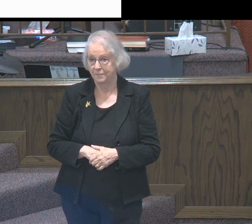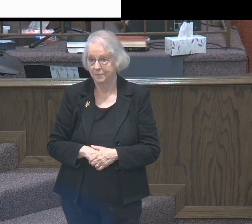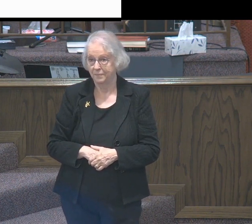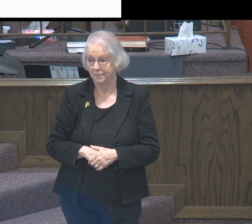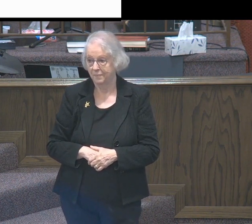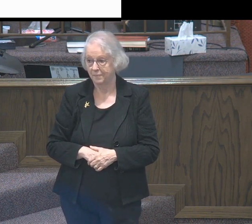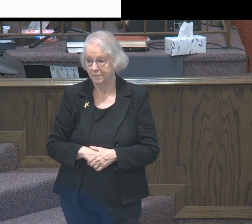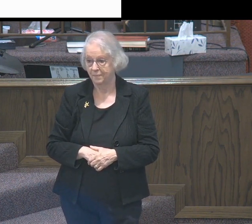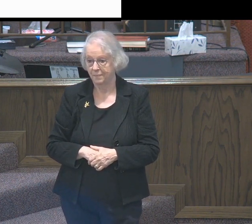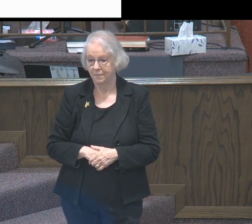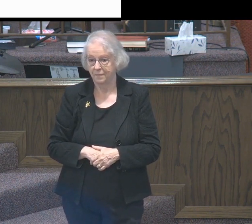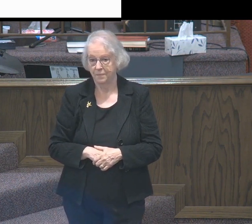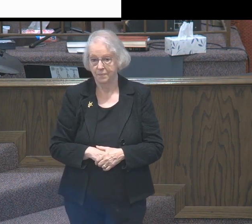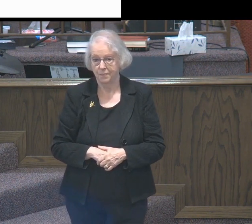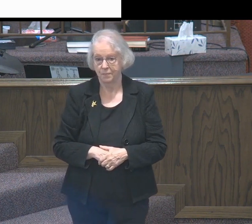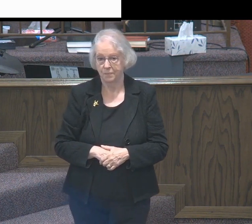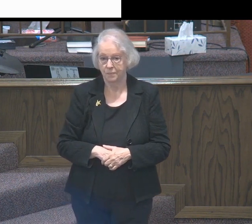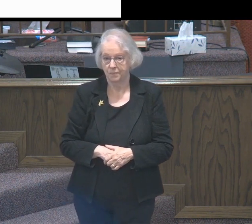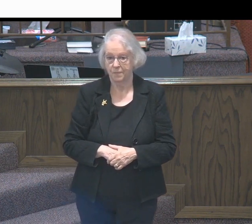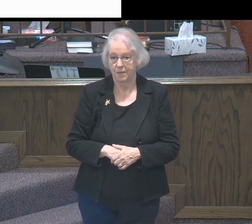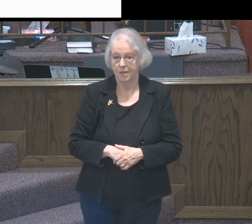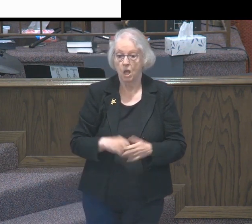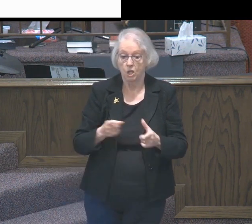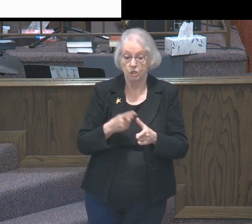So everyone